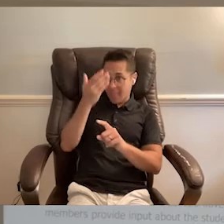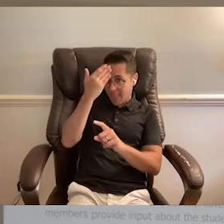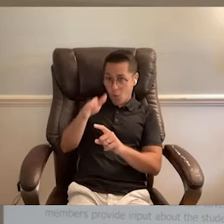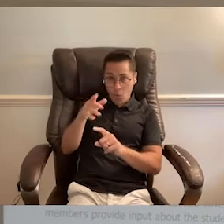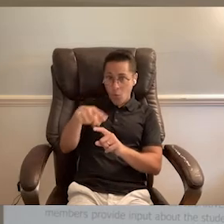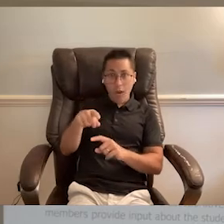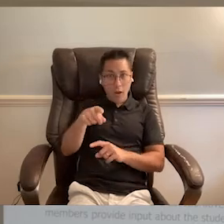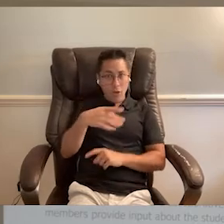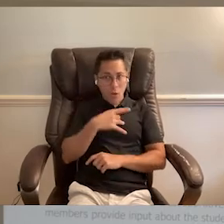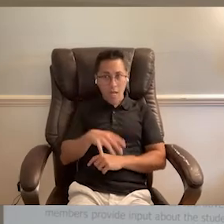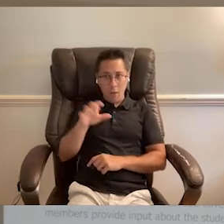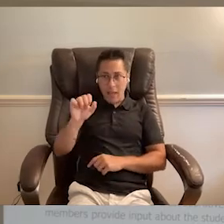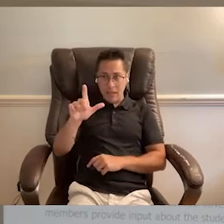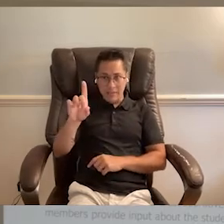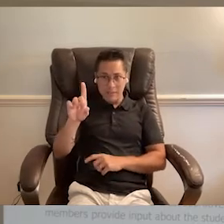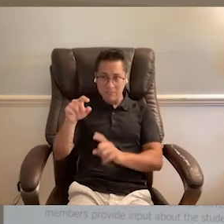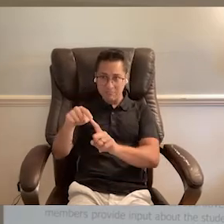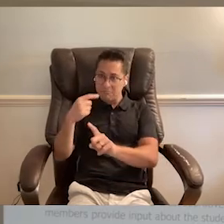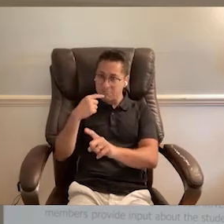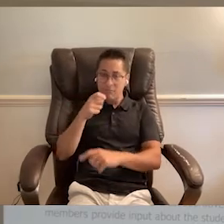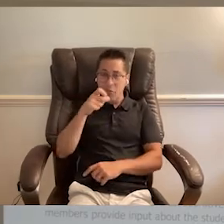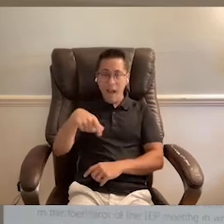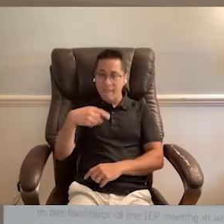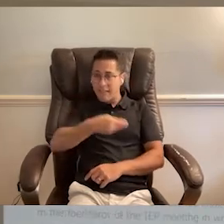says, you don't have to give it to them, okay?